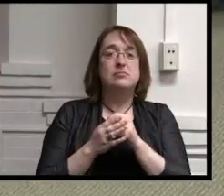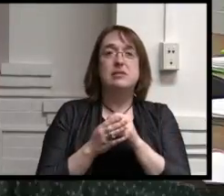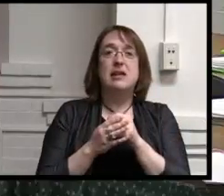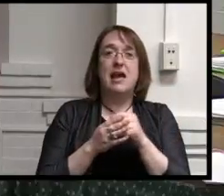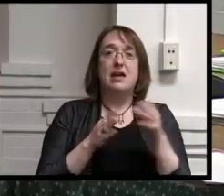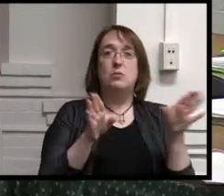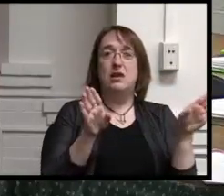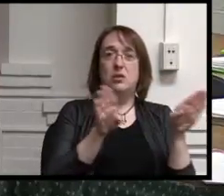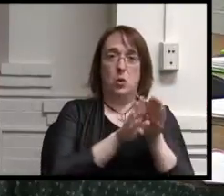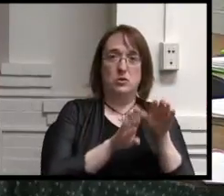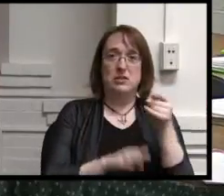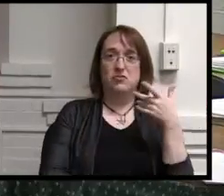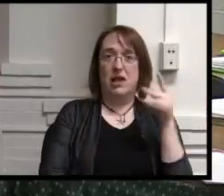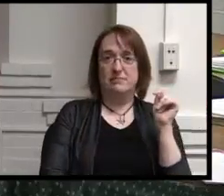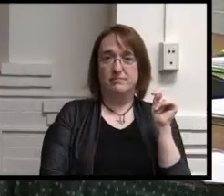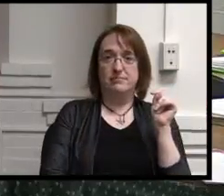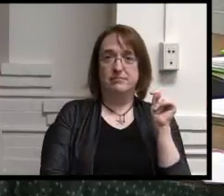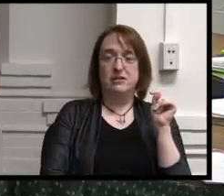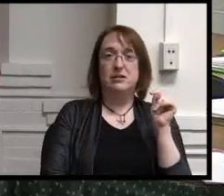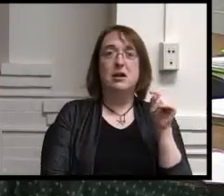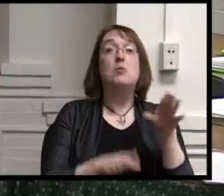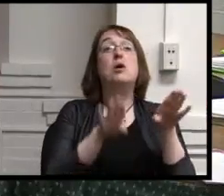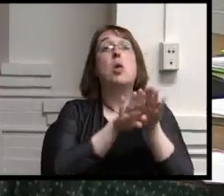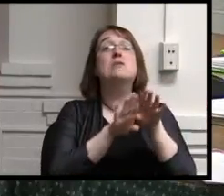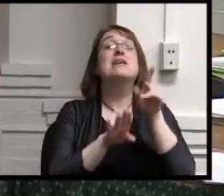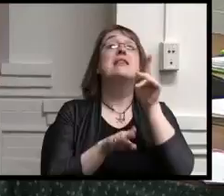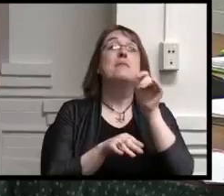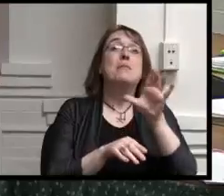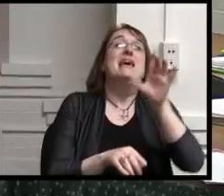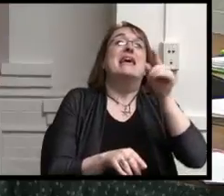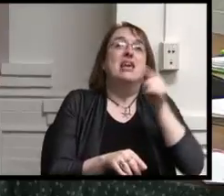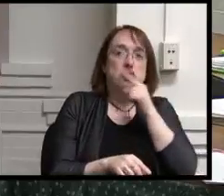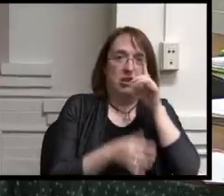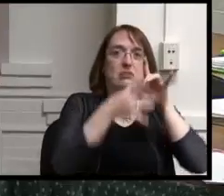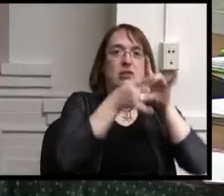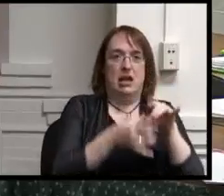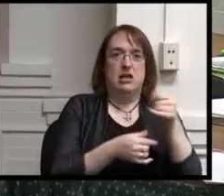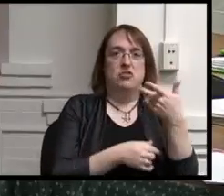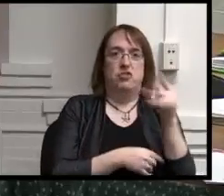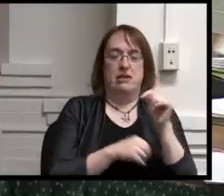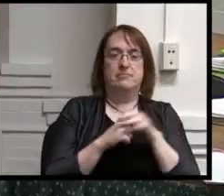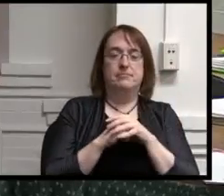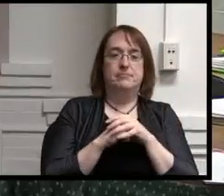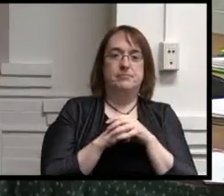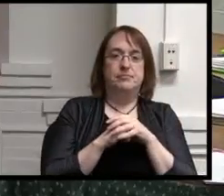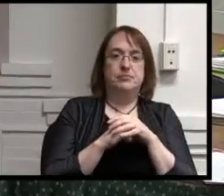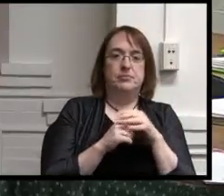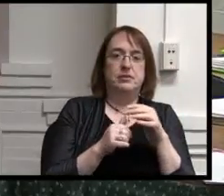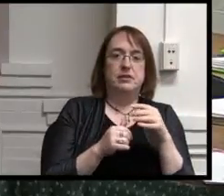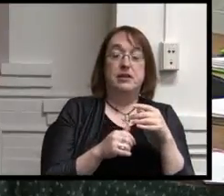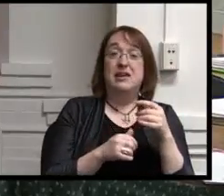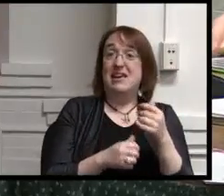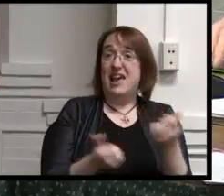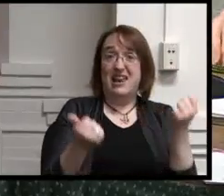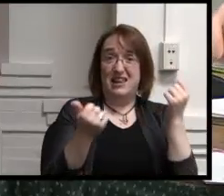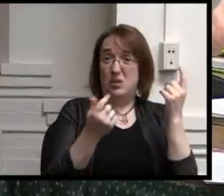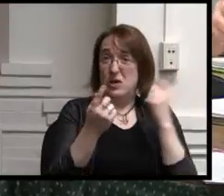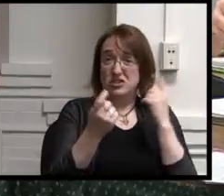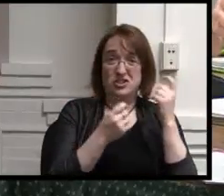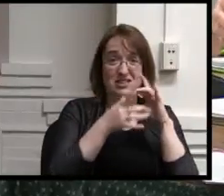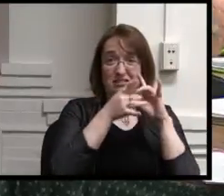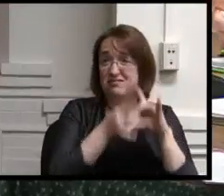out of this grant. Close the public hearing. Any further business relating to the implementation grant relating